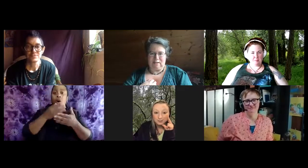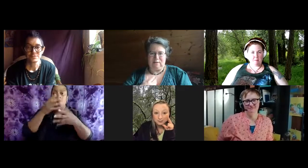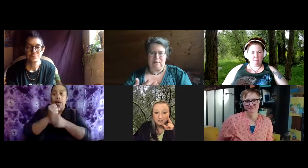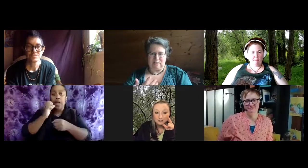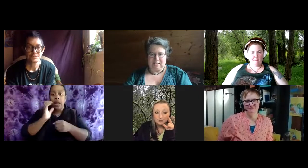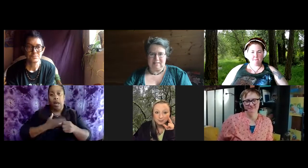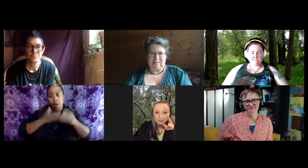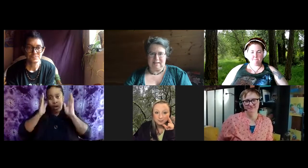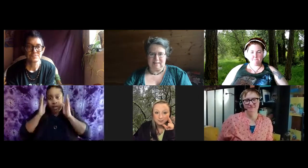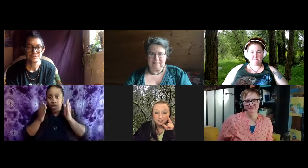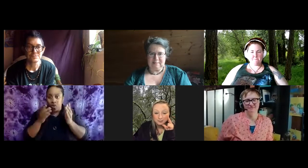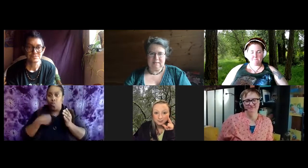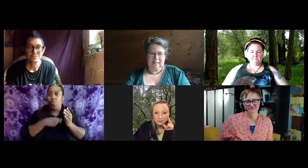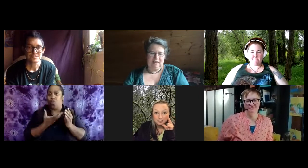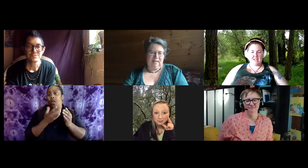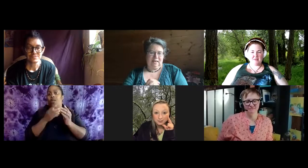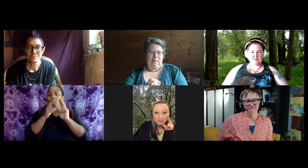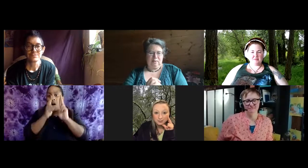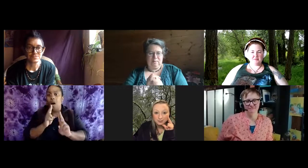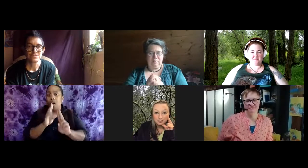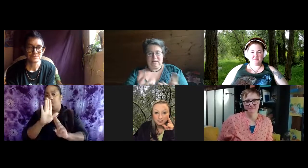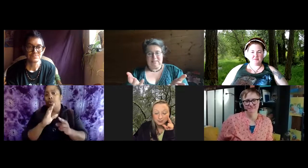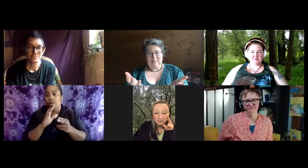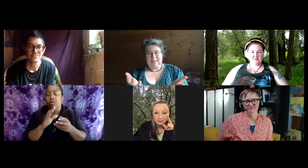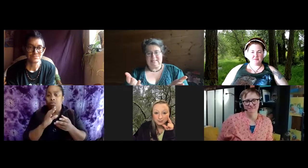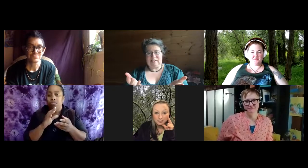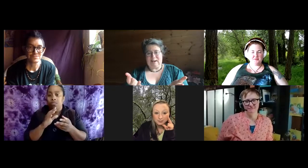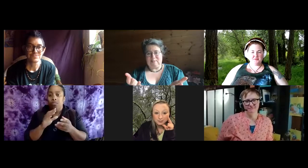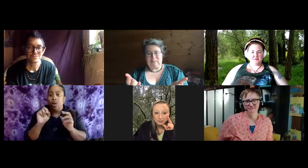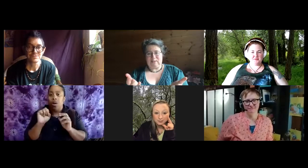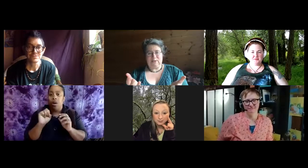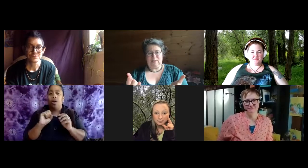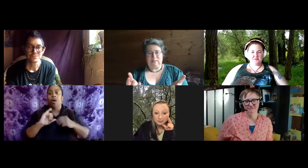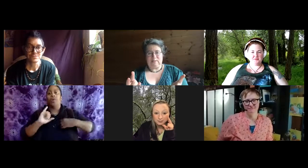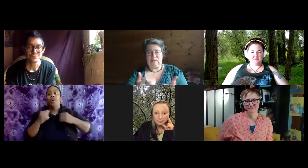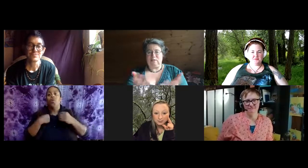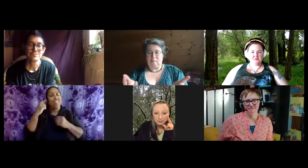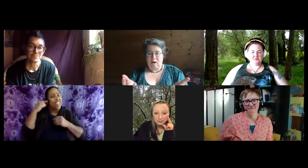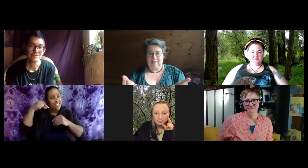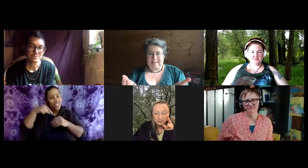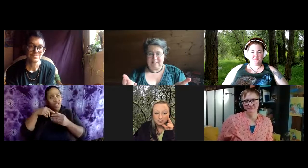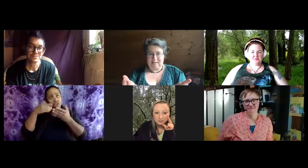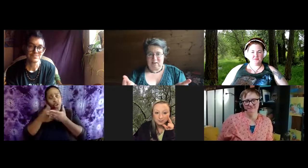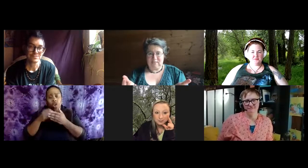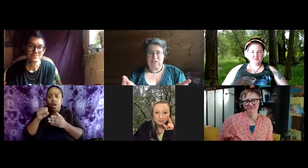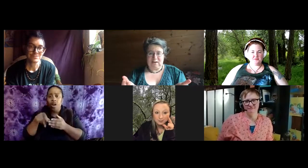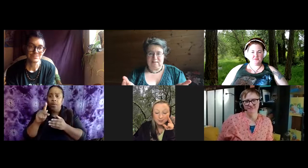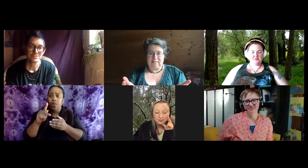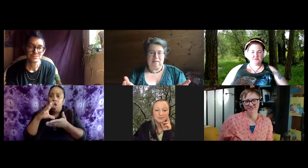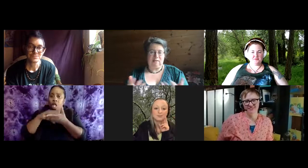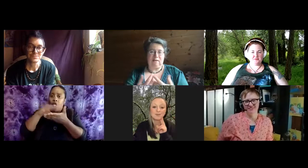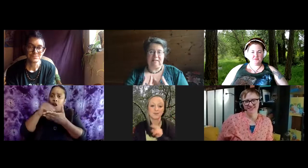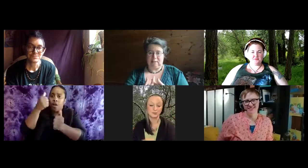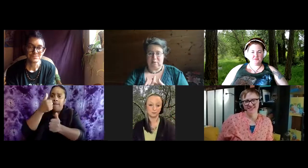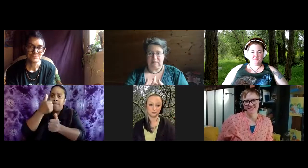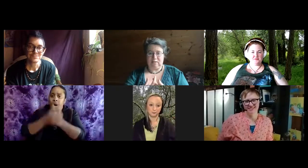honor you in the way that we answer tonight. We also think this is a great opportunity for you to learn from all that's asked and all that's shared. It's